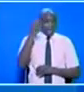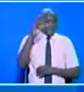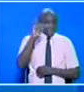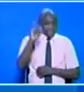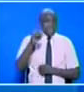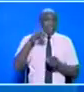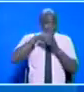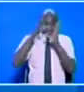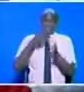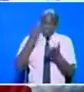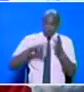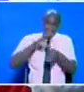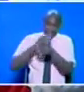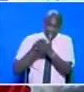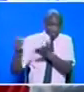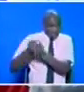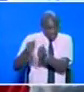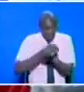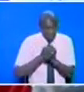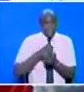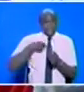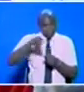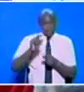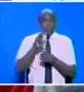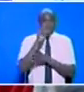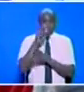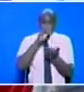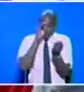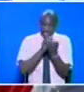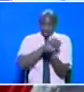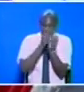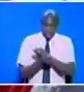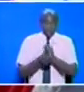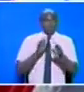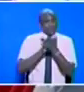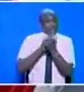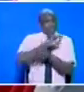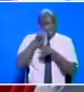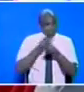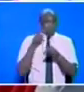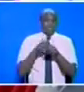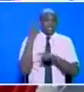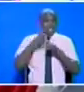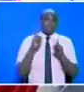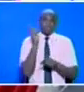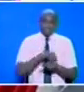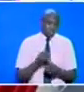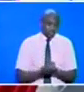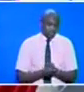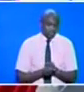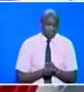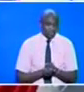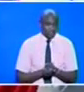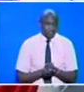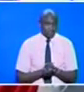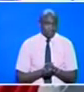have agreed to pull resources together to convert the Microfinance Bank into a national outfit by the end of the year. There's a